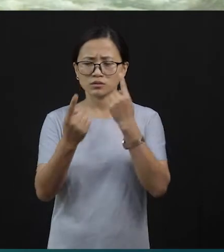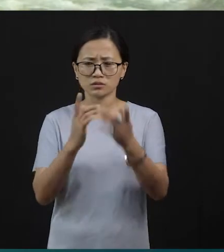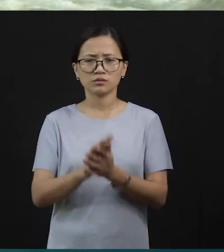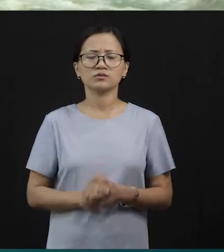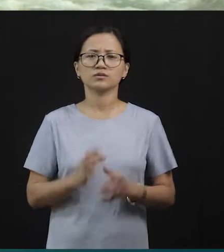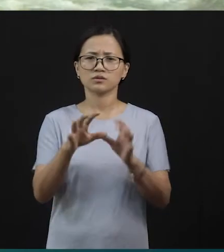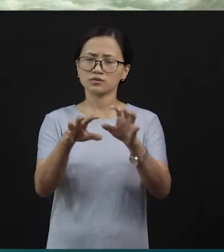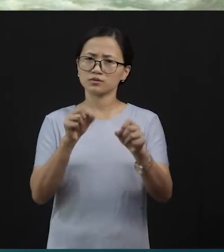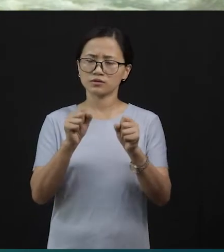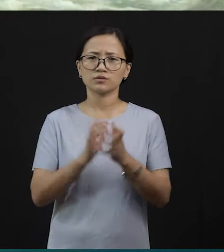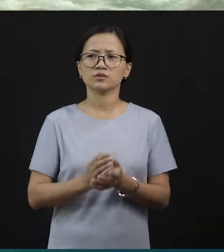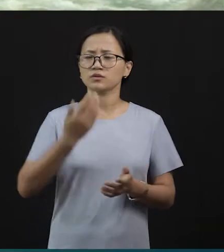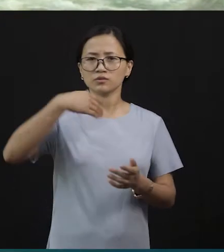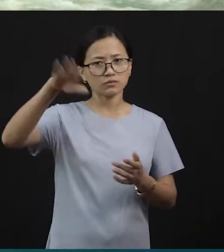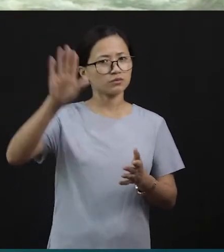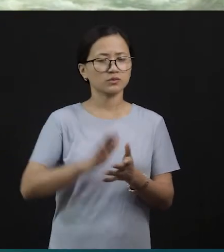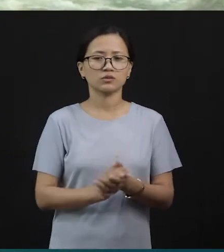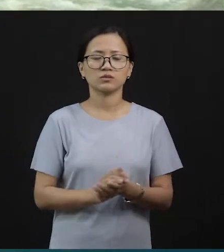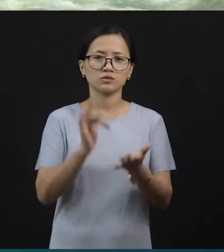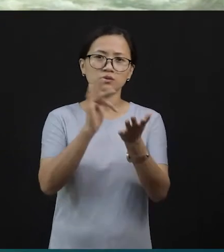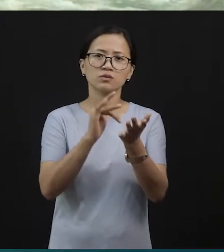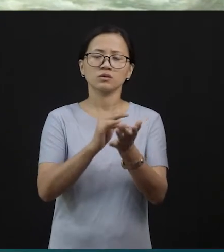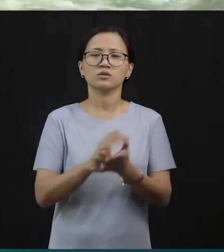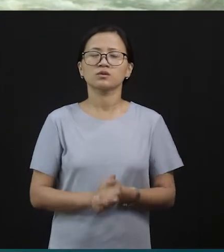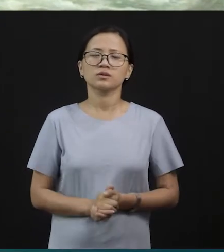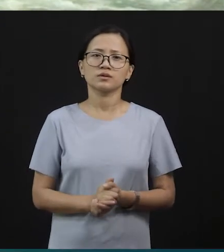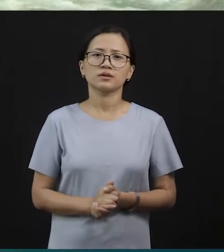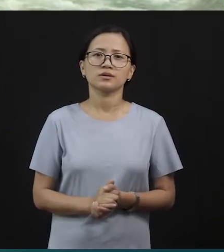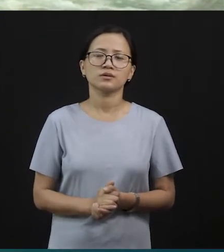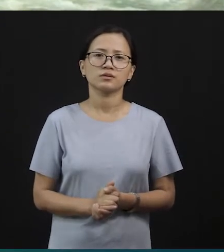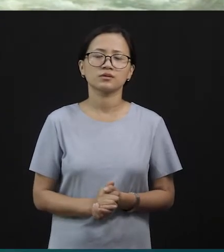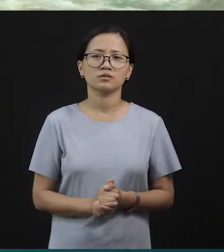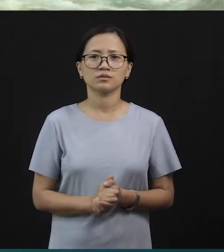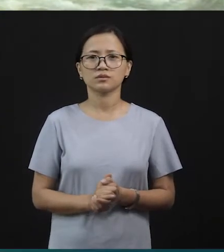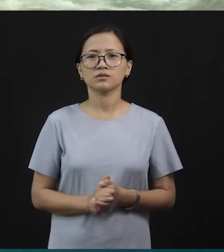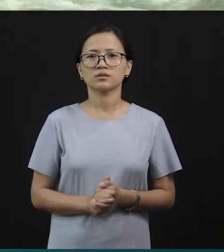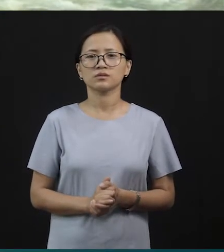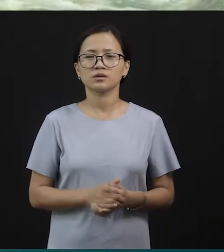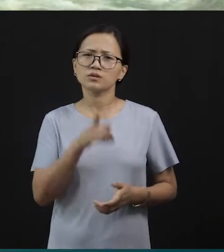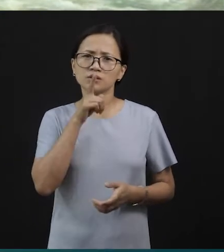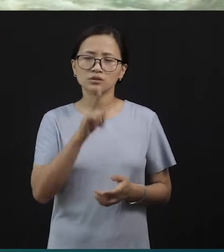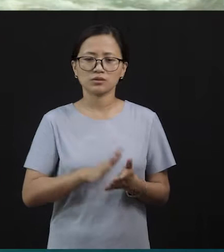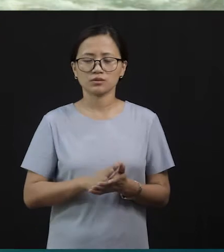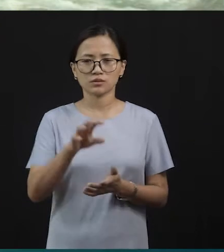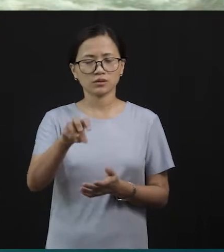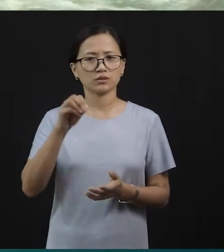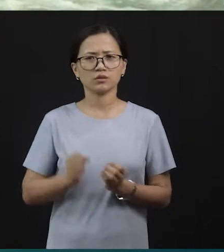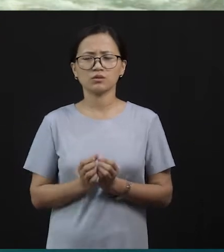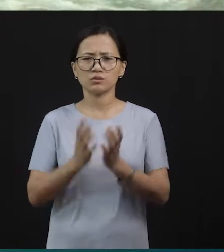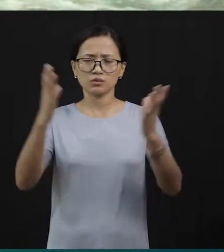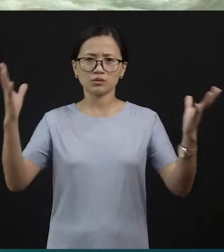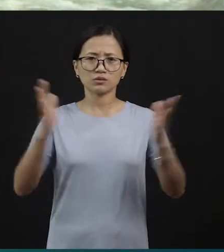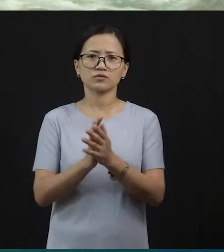had never gone there. He found a place where nobody had gone, and I'm sure he had been getting a lot of